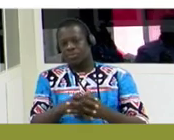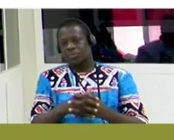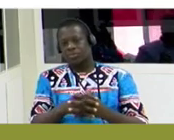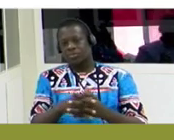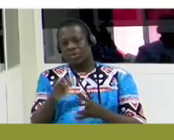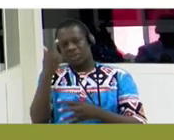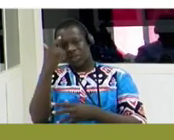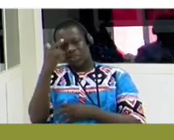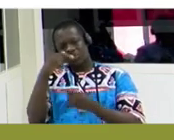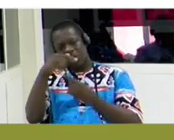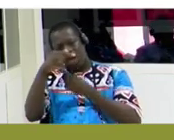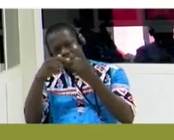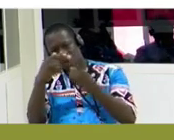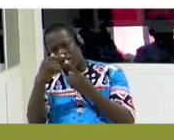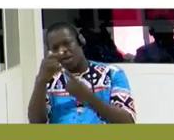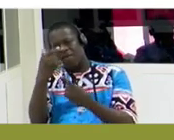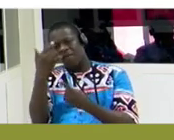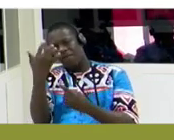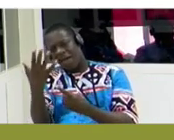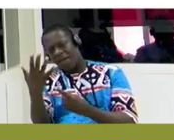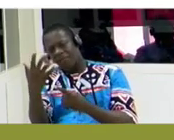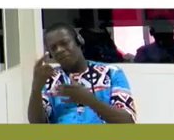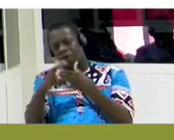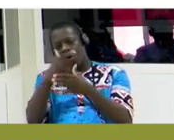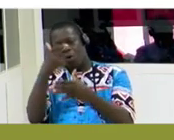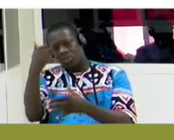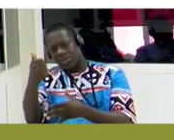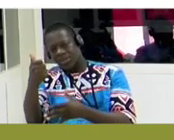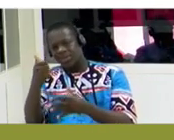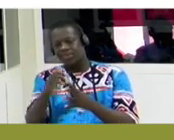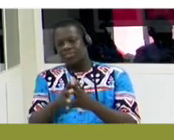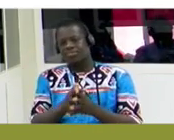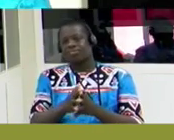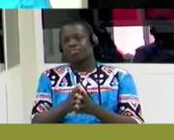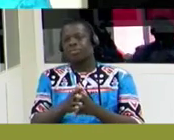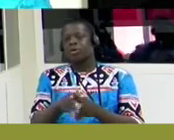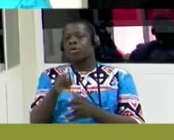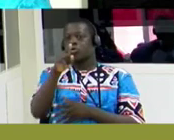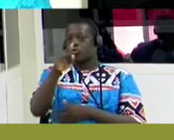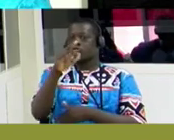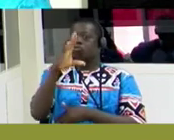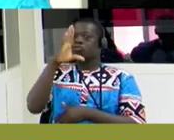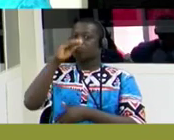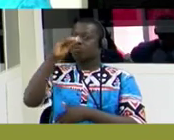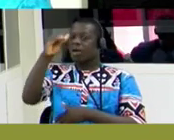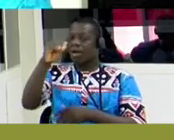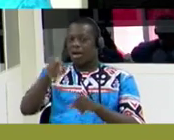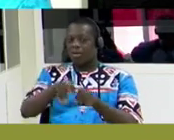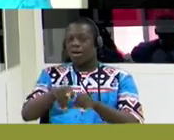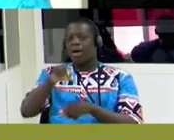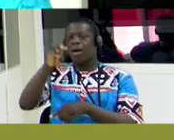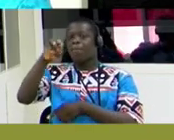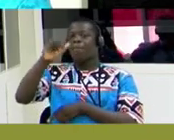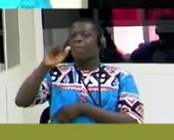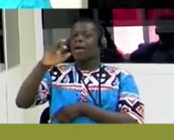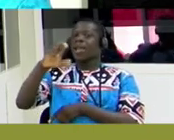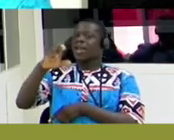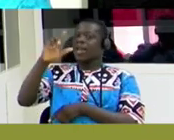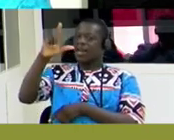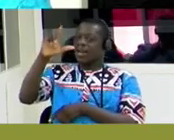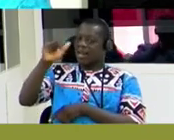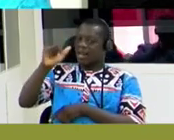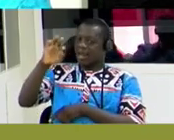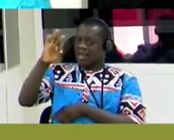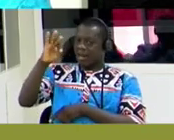about five or six, yeah, five. You mentioned Sergeant Mandlafikor, mm-hmm. Warrant Officer Class